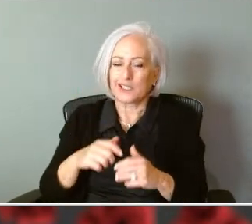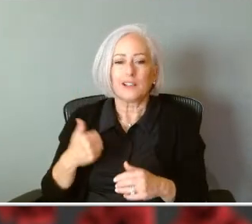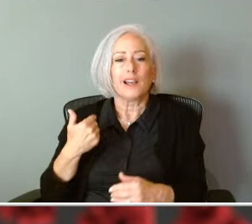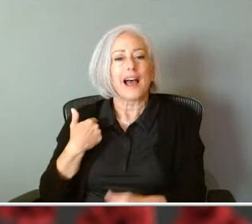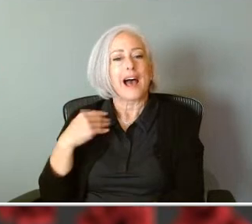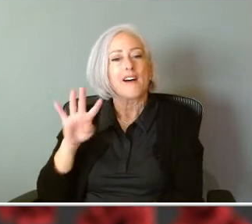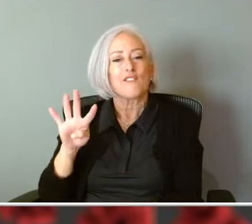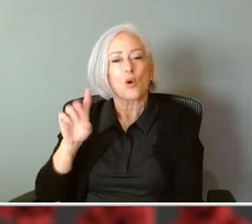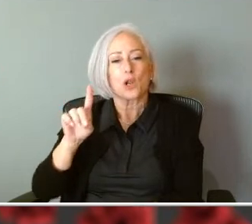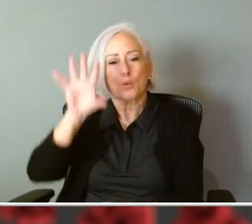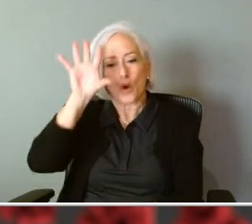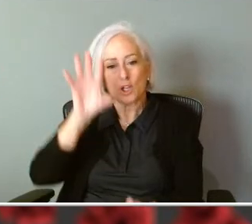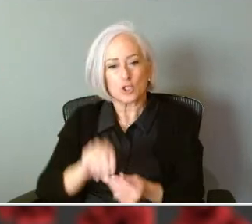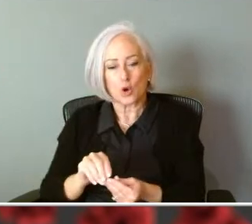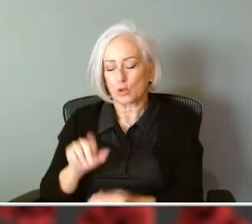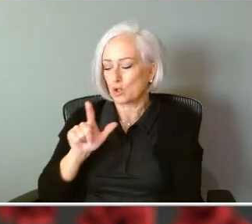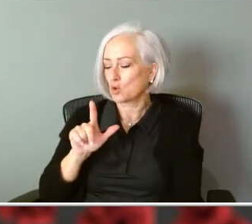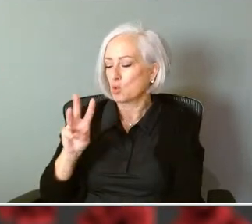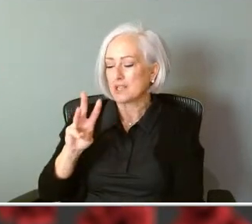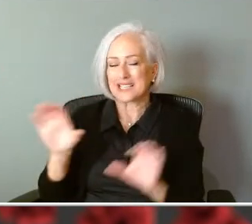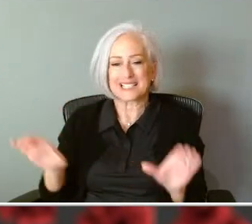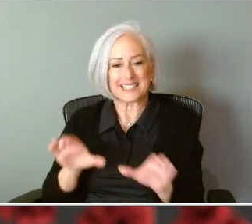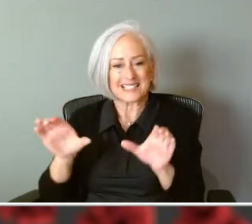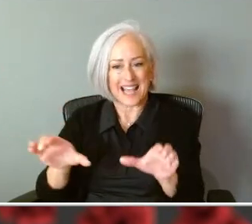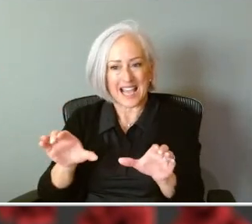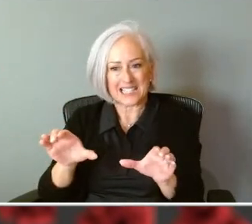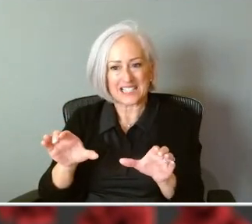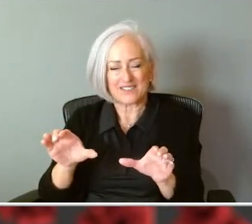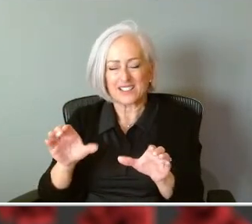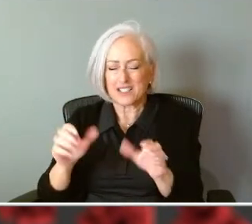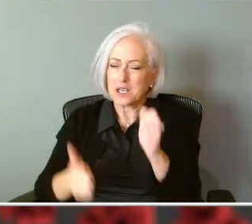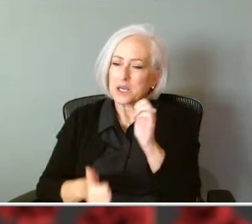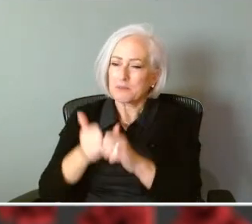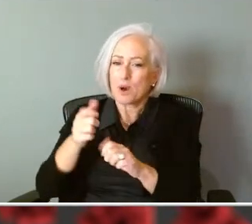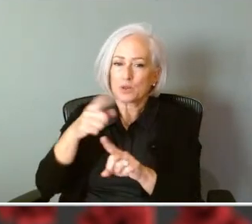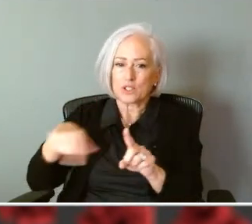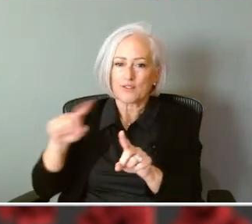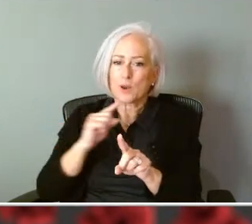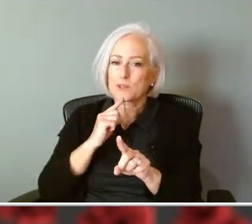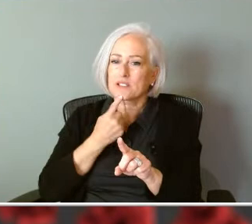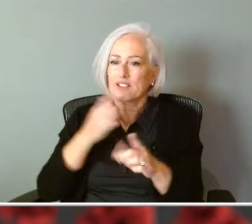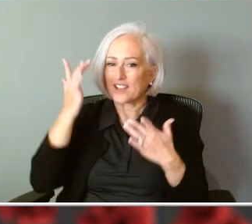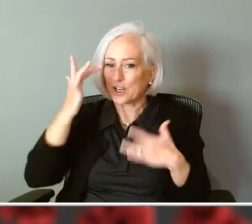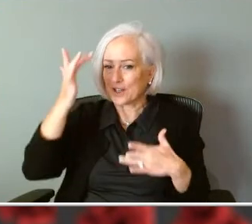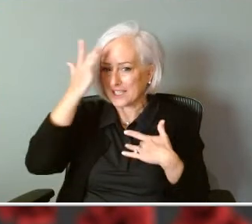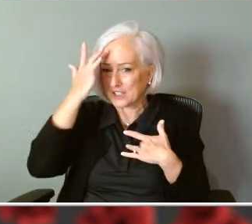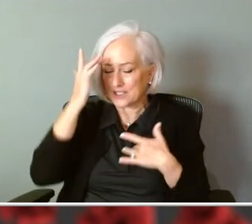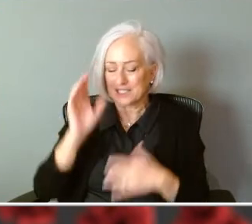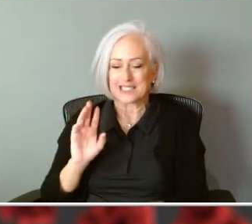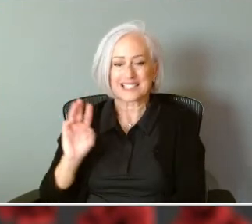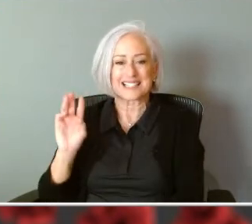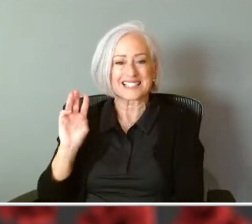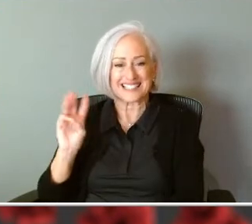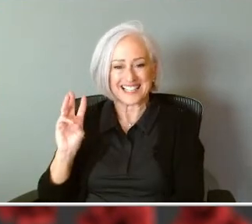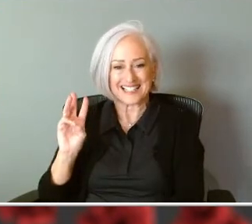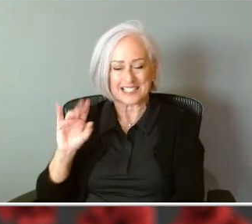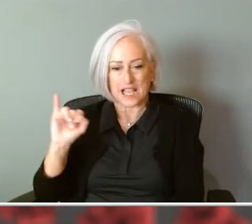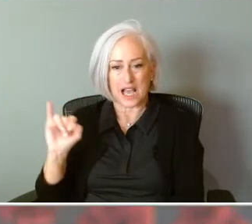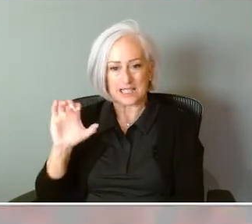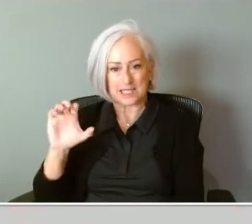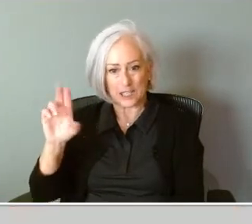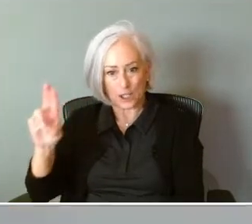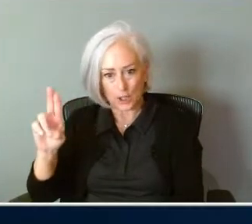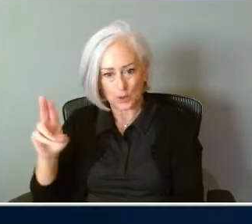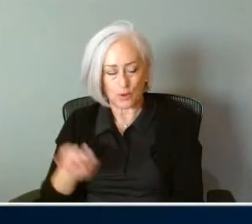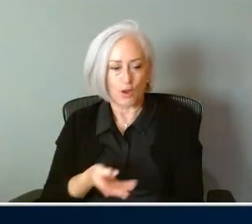cases, 26 active, but again, high proportion with severe illness, 6 in the ICU and 4 on the ventilator as well. So the newest